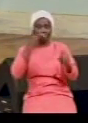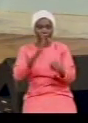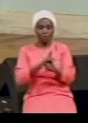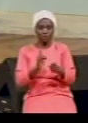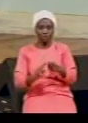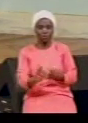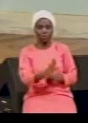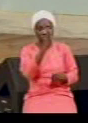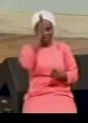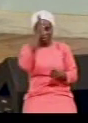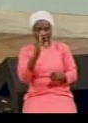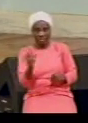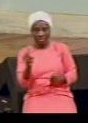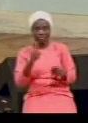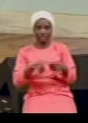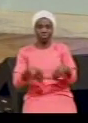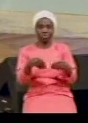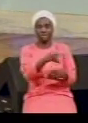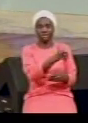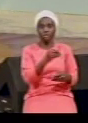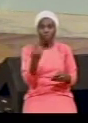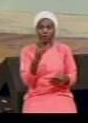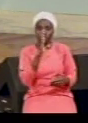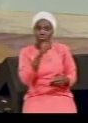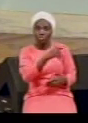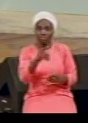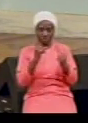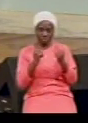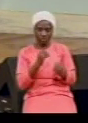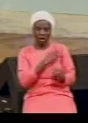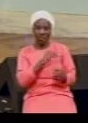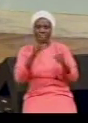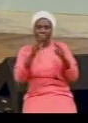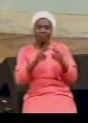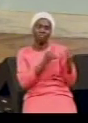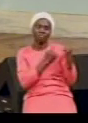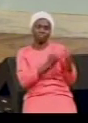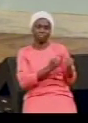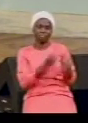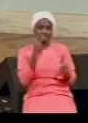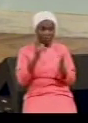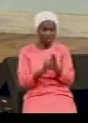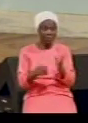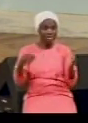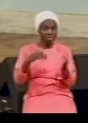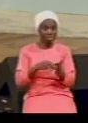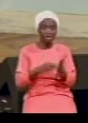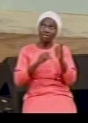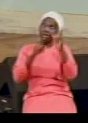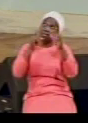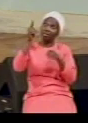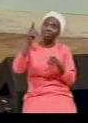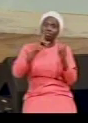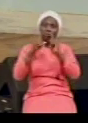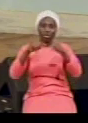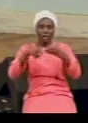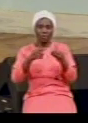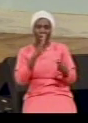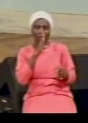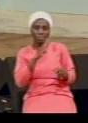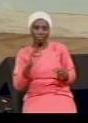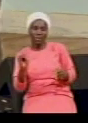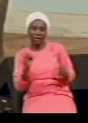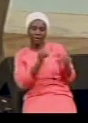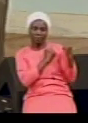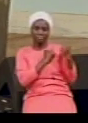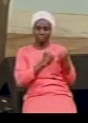strong and very courageous. You see that again? It talks about being strong and being courageous. And he